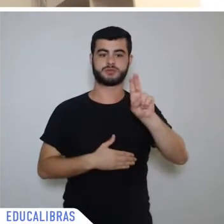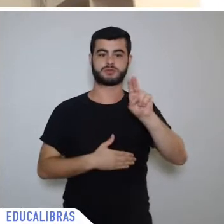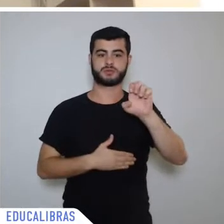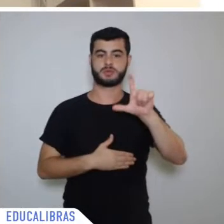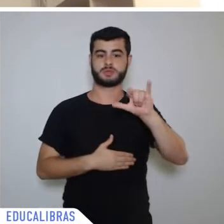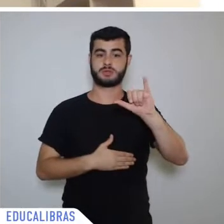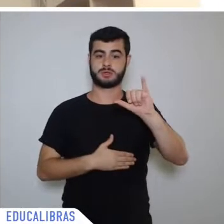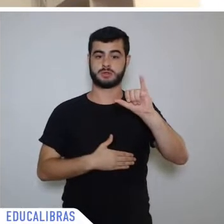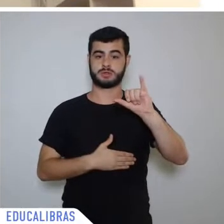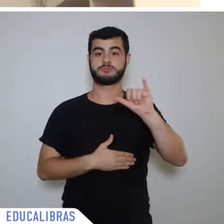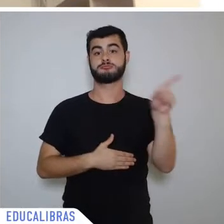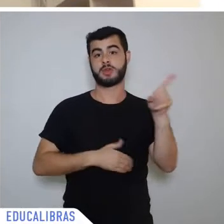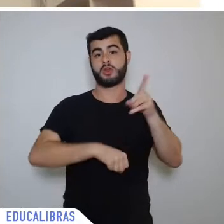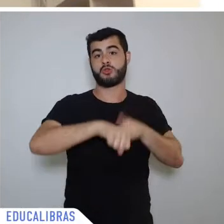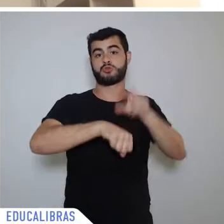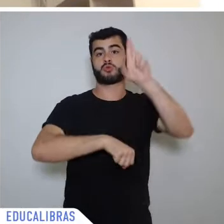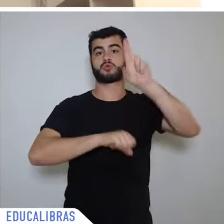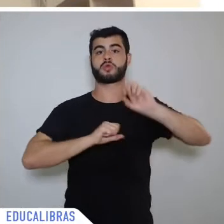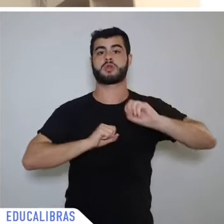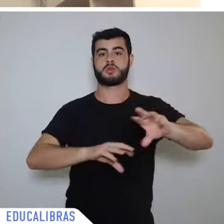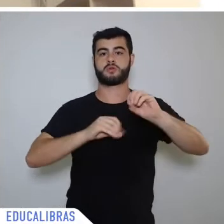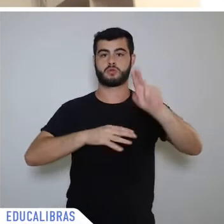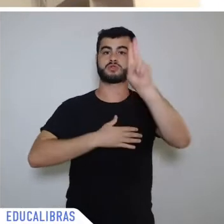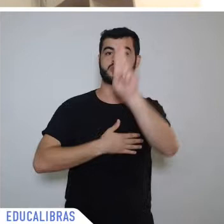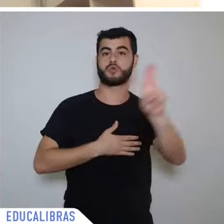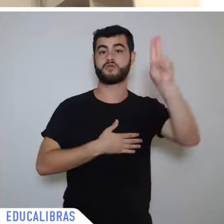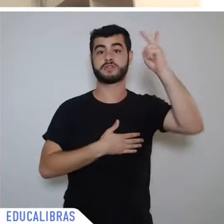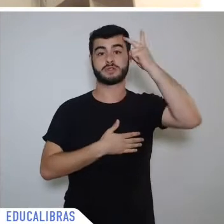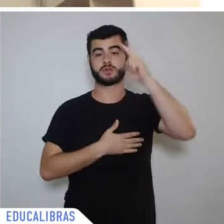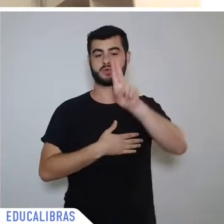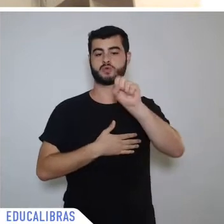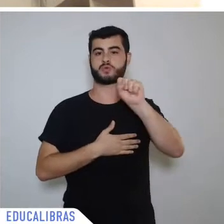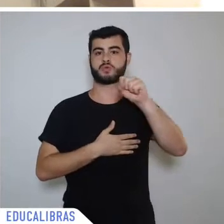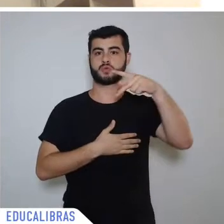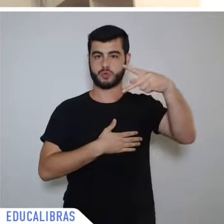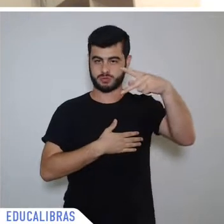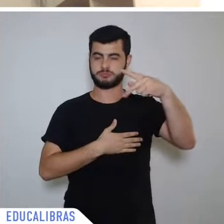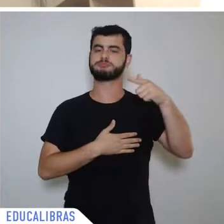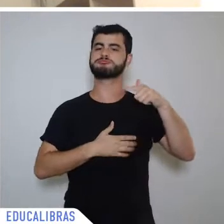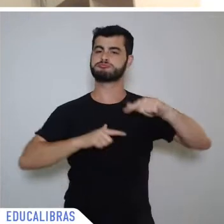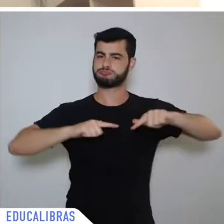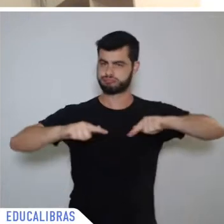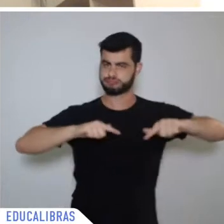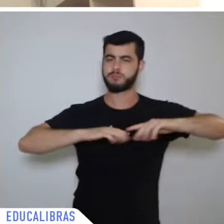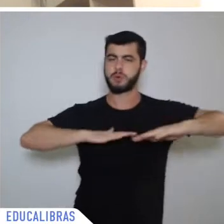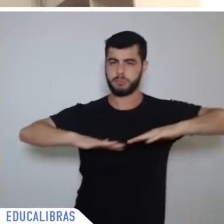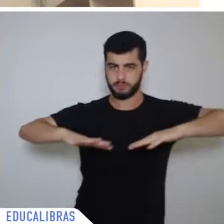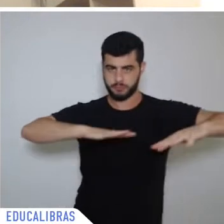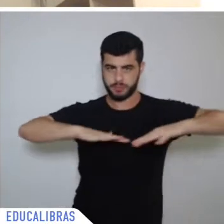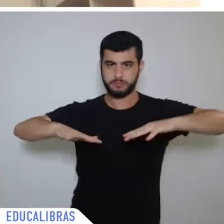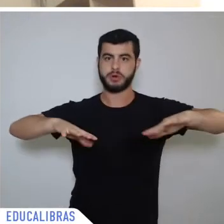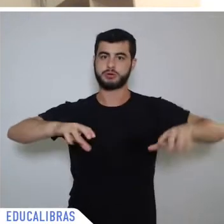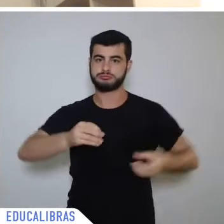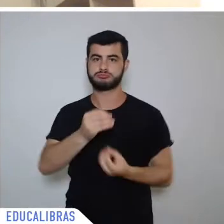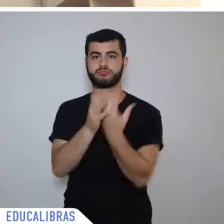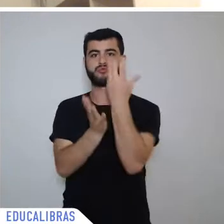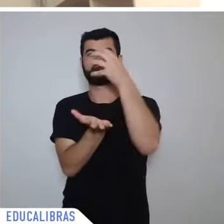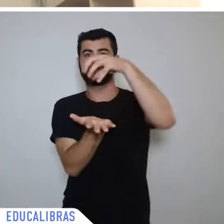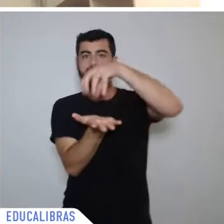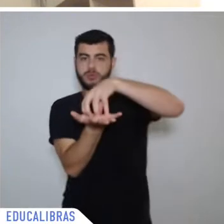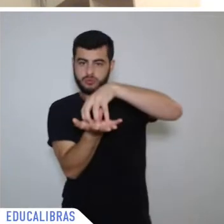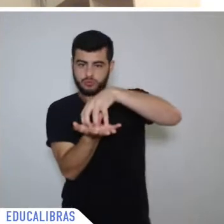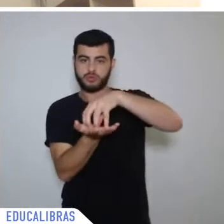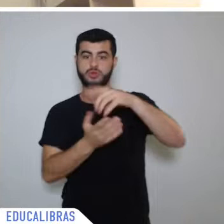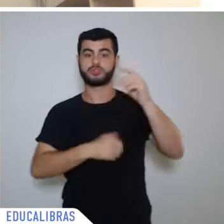myself, I'm going to introduce all of them to you now. Sueli Carneiro is a philosopher, a PhD in educator